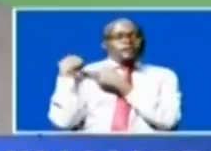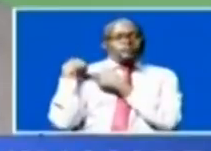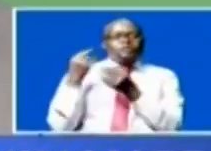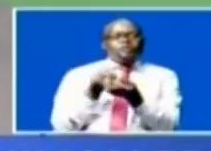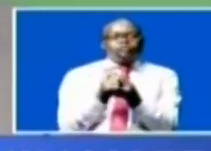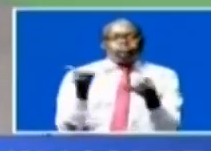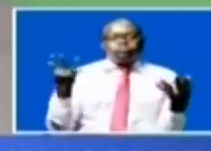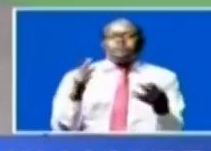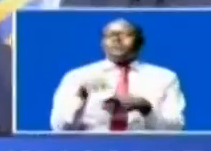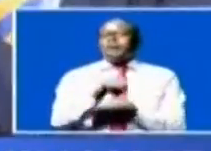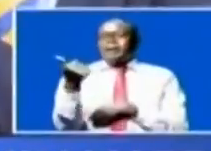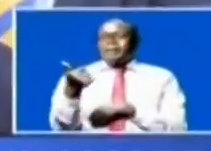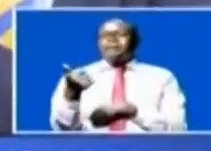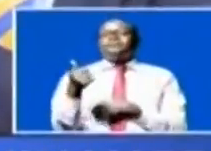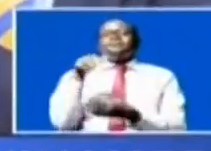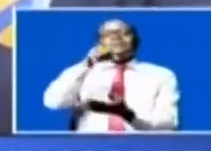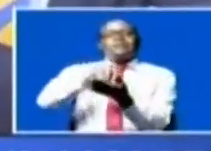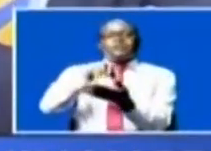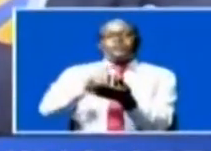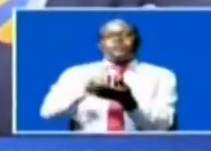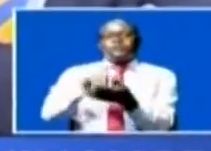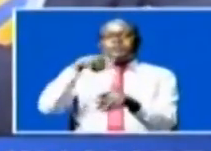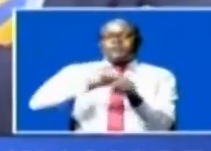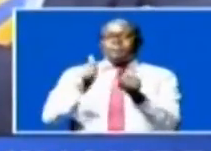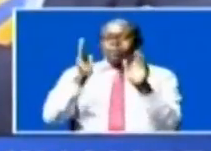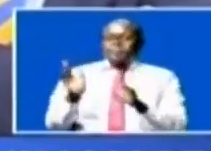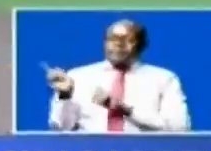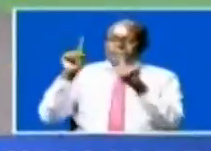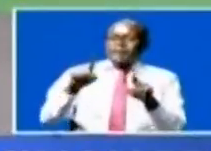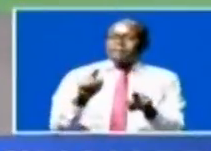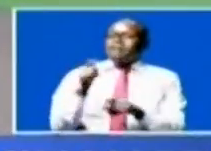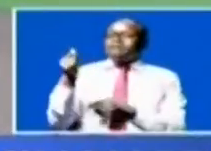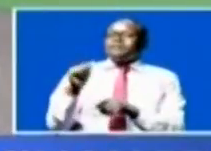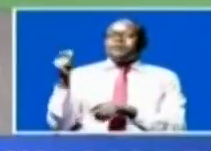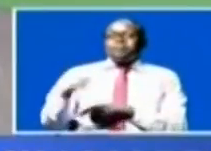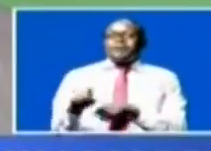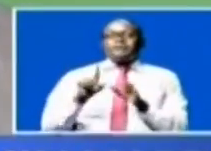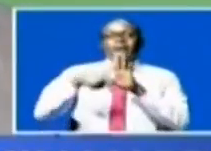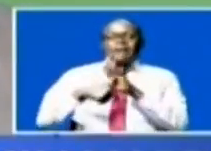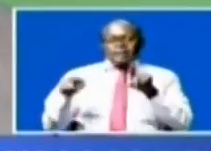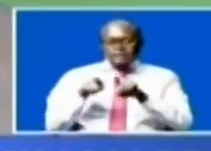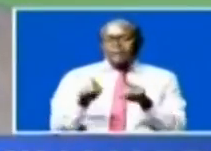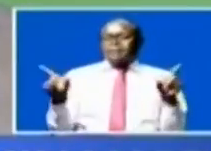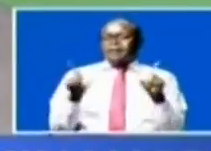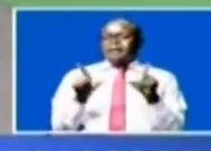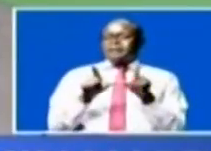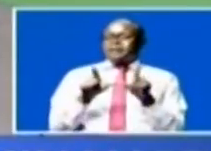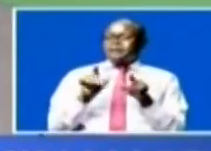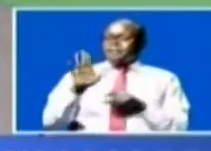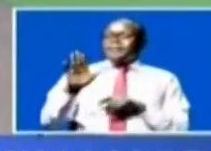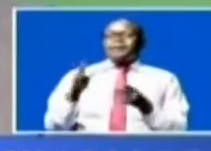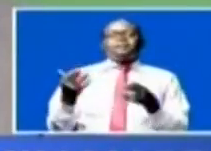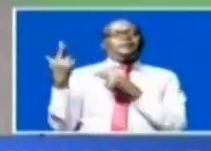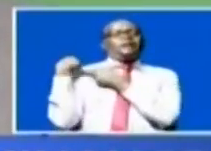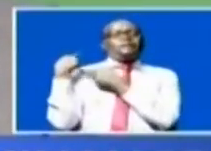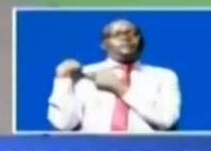out a number of base stations. When our competitors came a few months later with the same license, their requirements, their